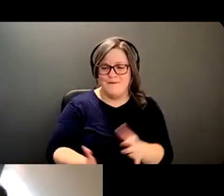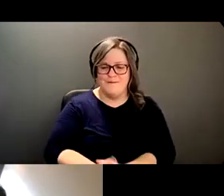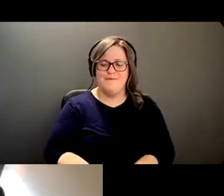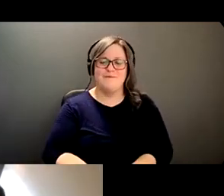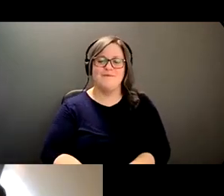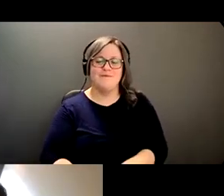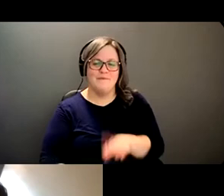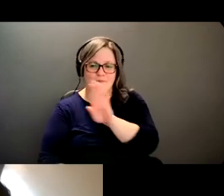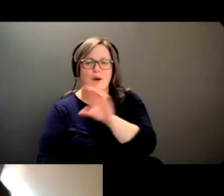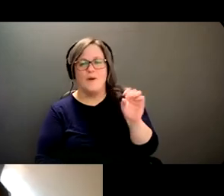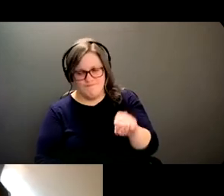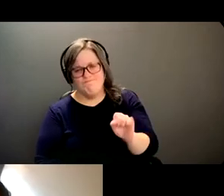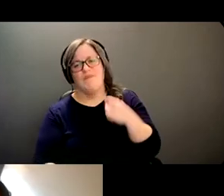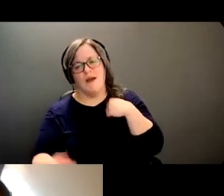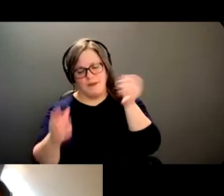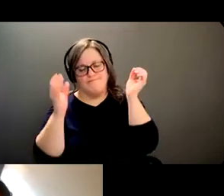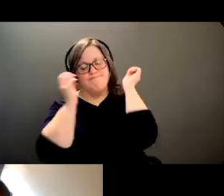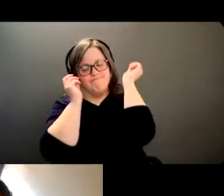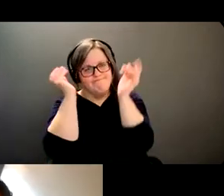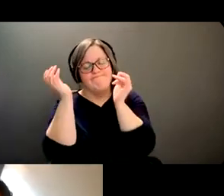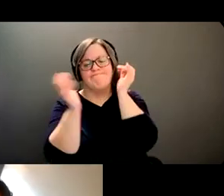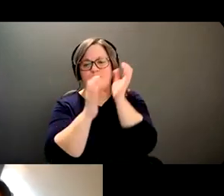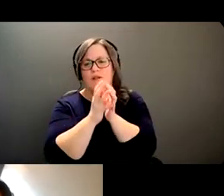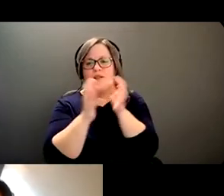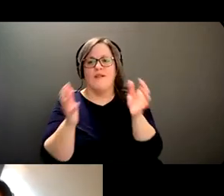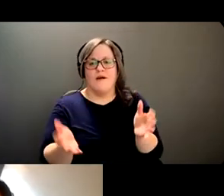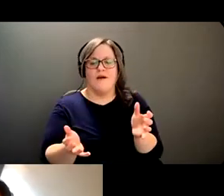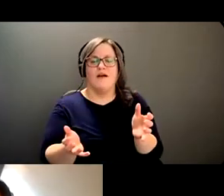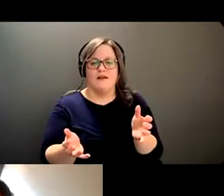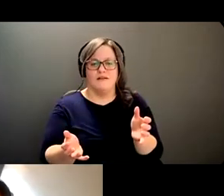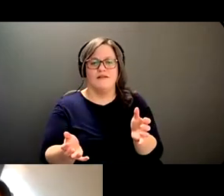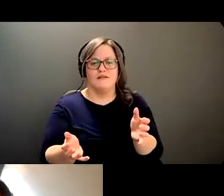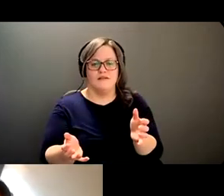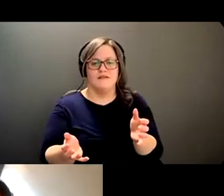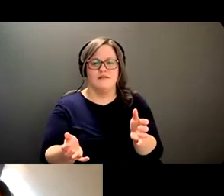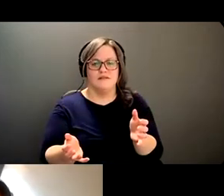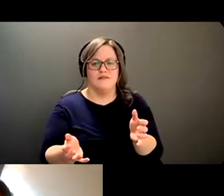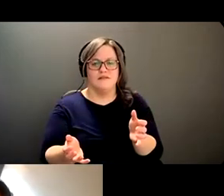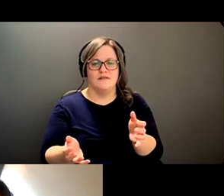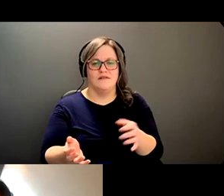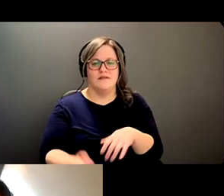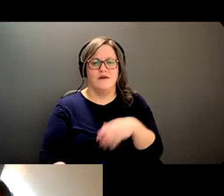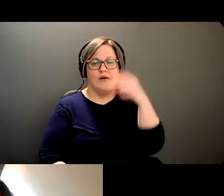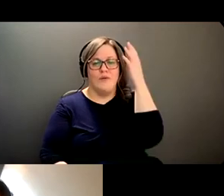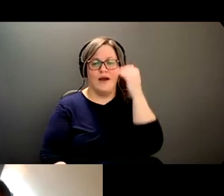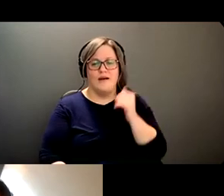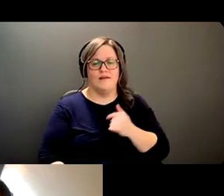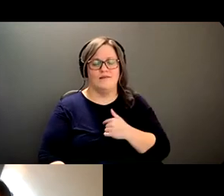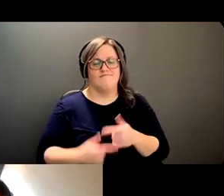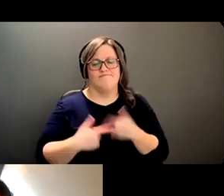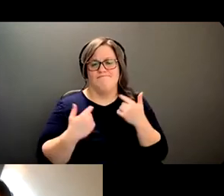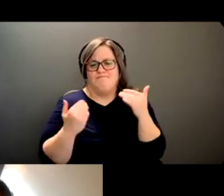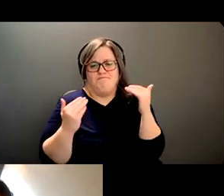Mm-hmm. Yeah, I think about it a lot because, well, Kai is the only institution in such a small community, and it